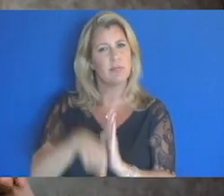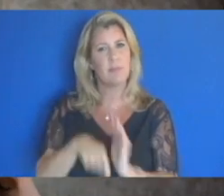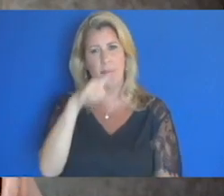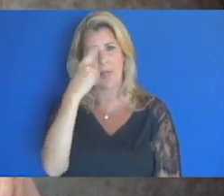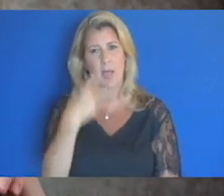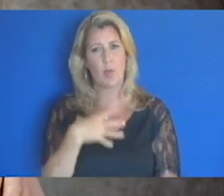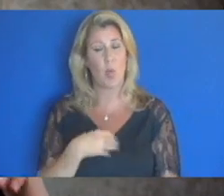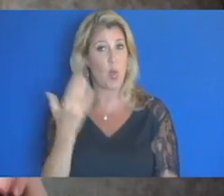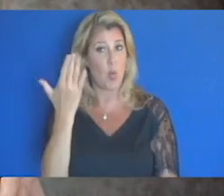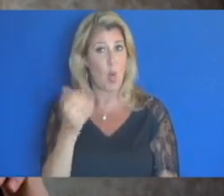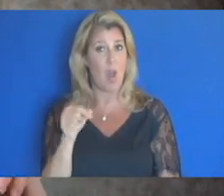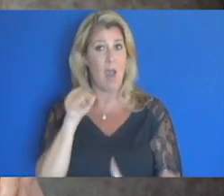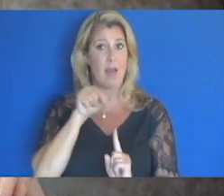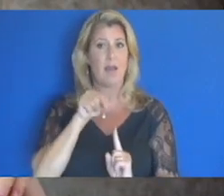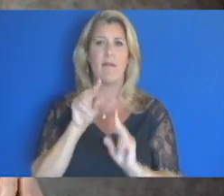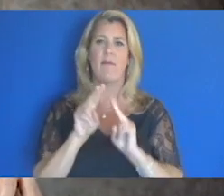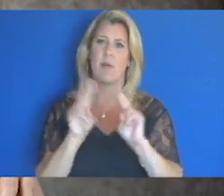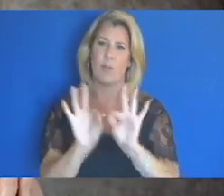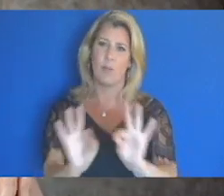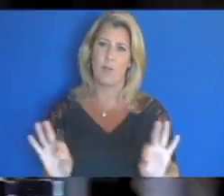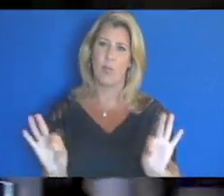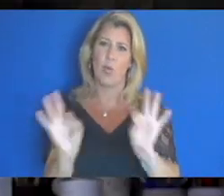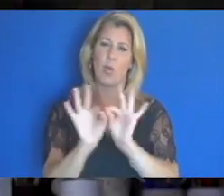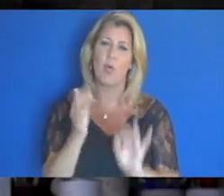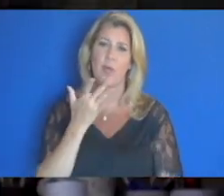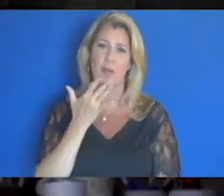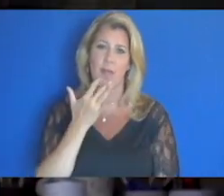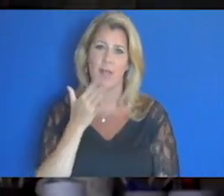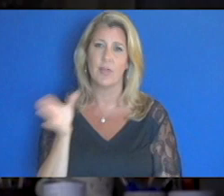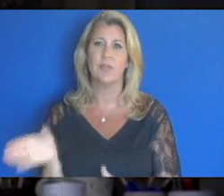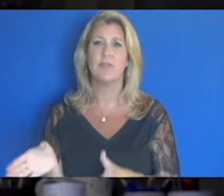and white because they're very important colors.